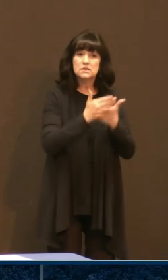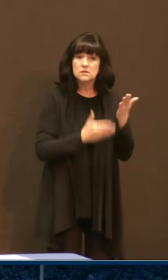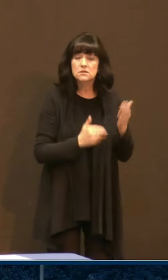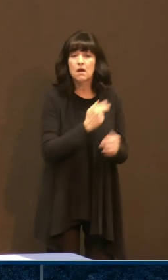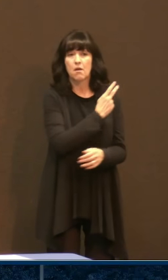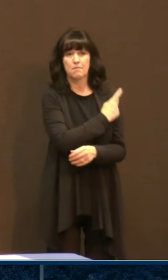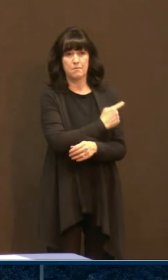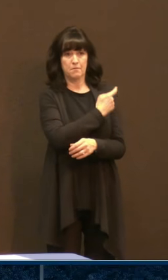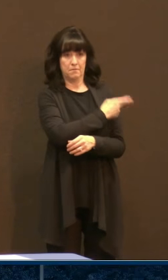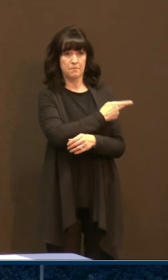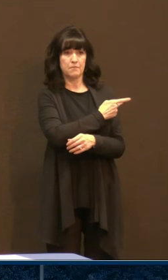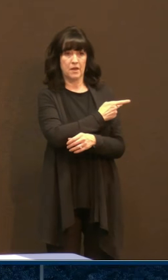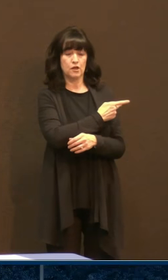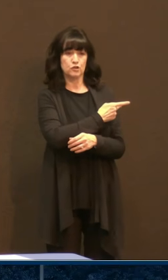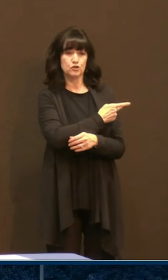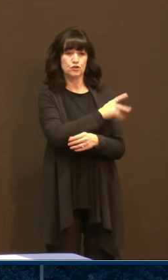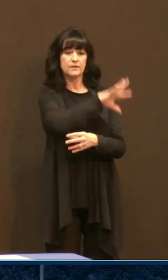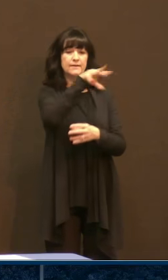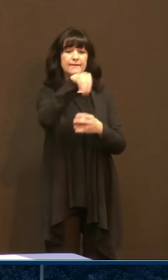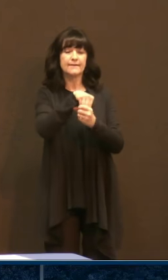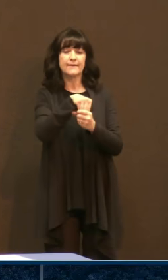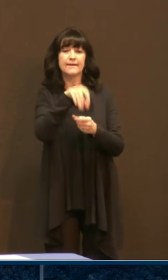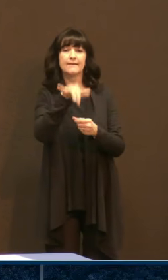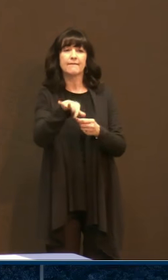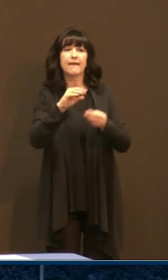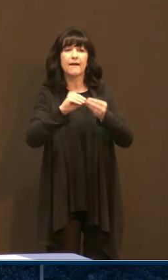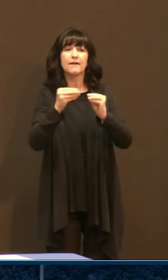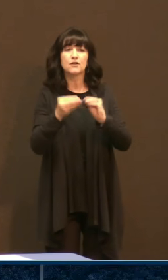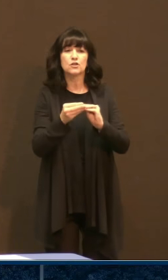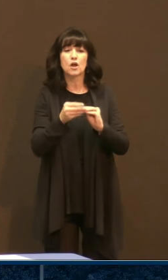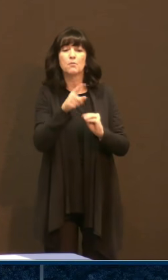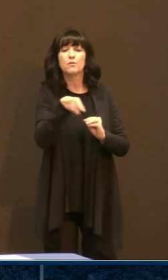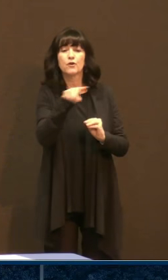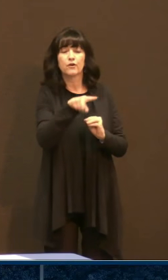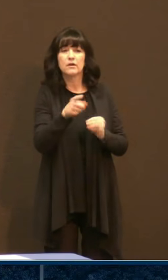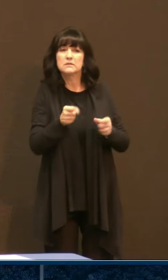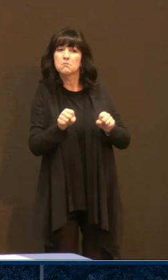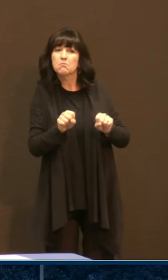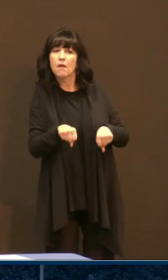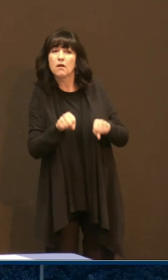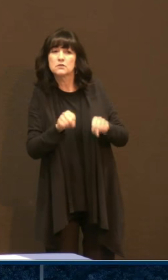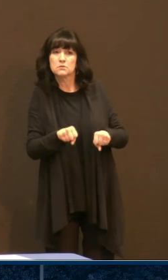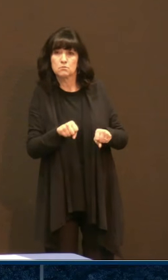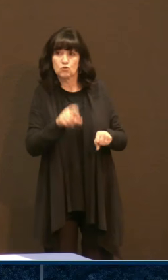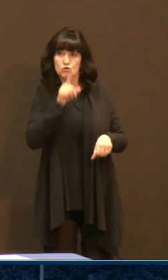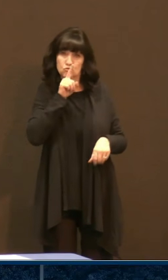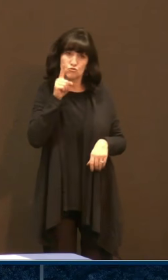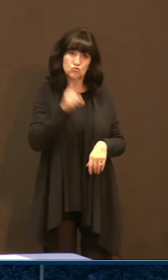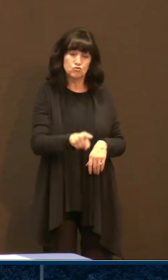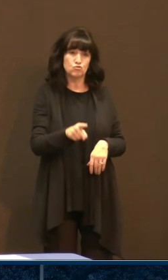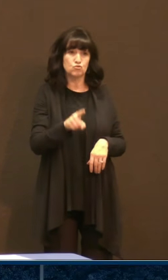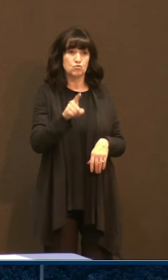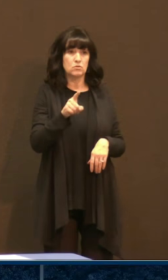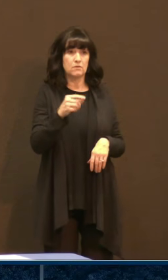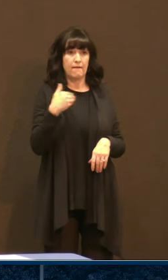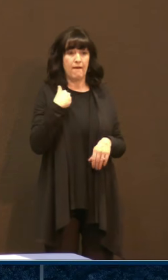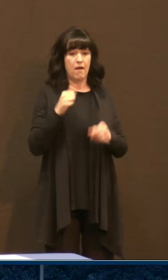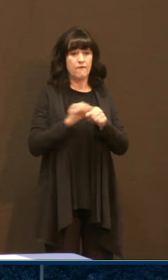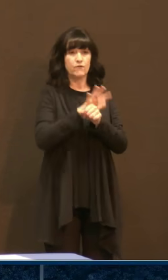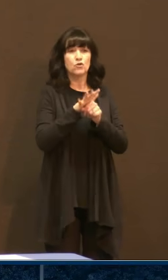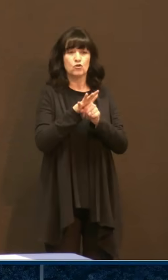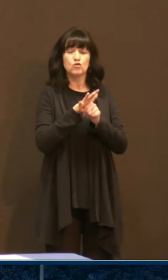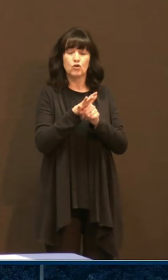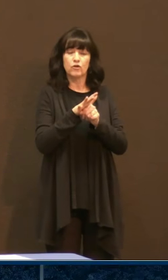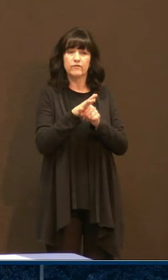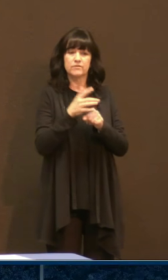are in the number or not who are probables, and we factor that into it as well. But we need some really